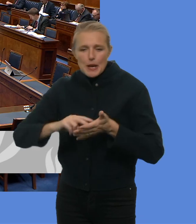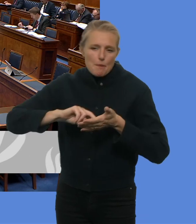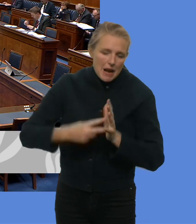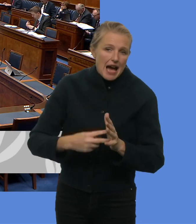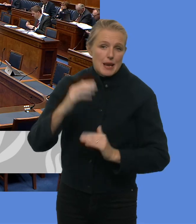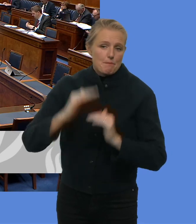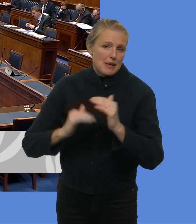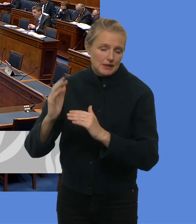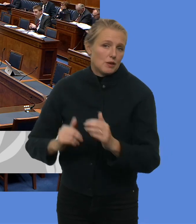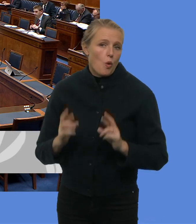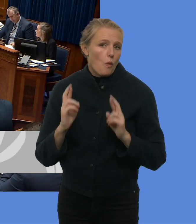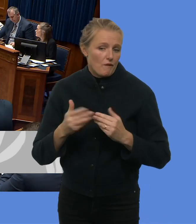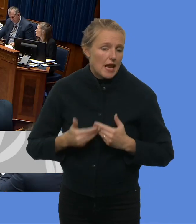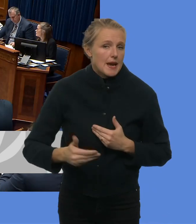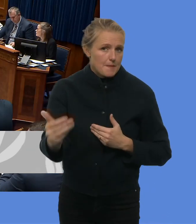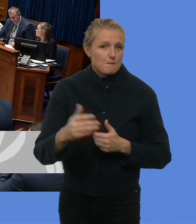Lorgate.